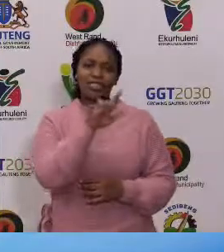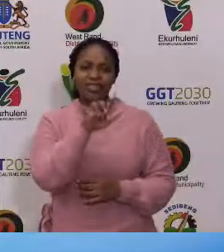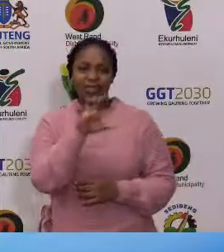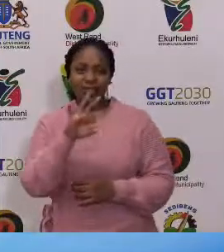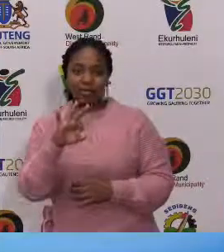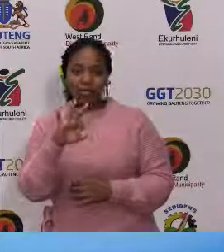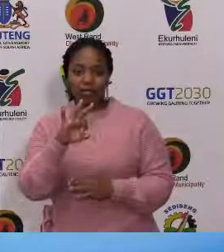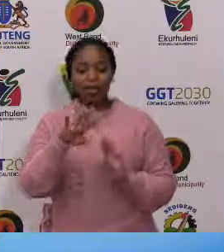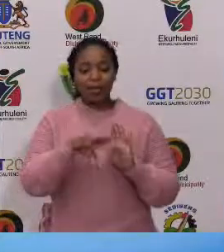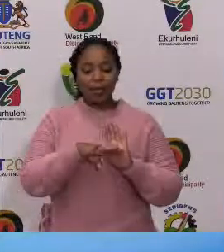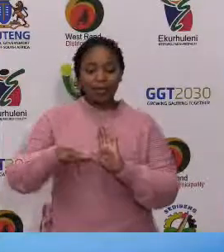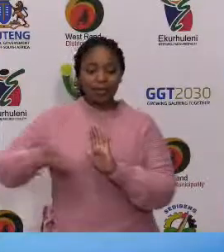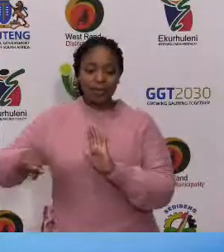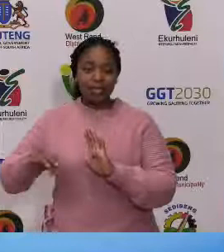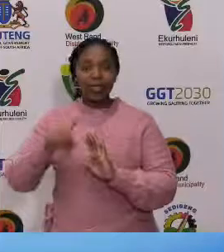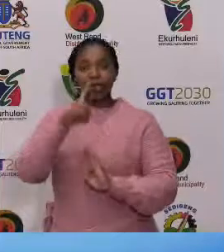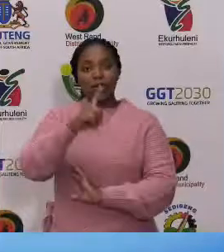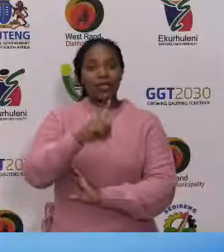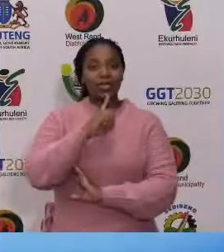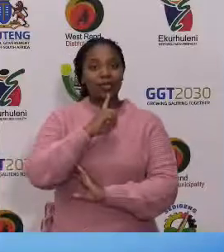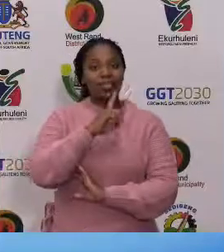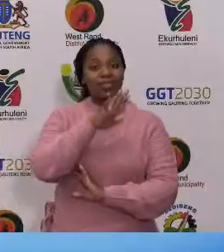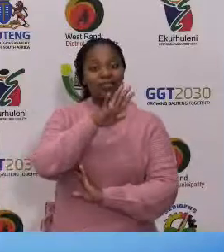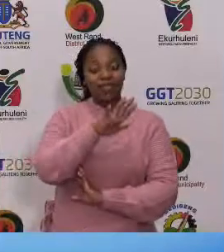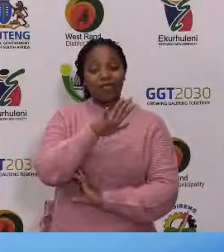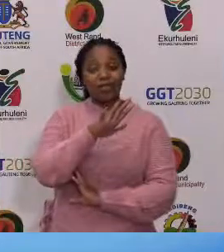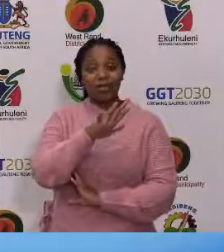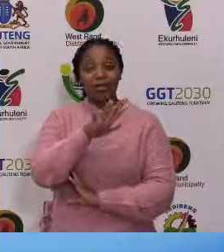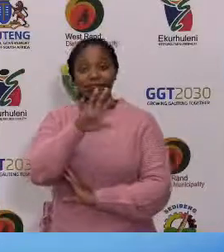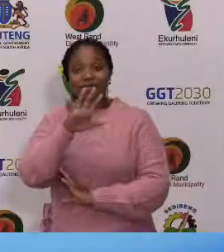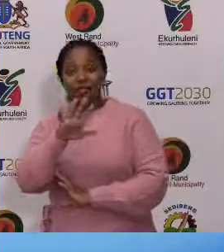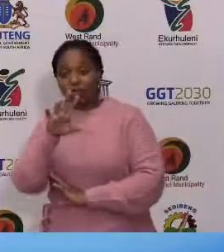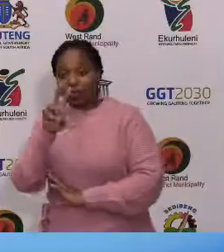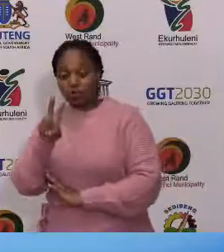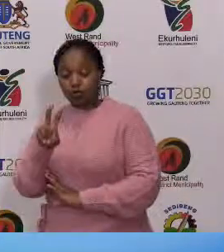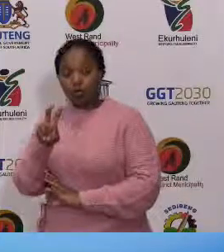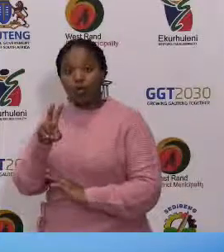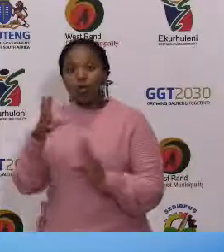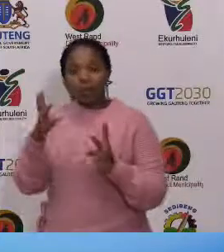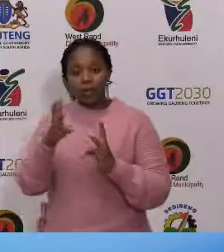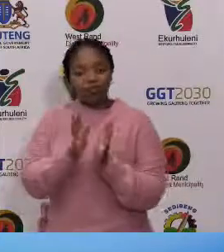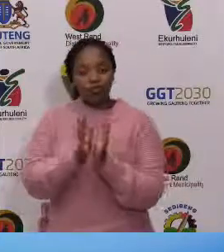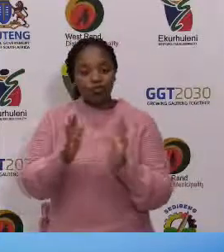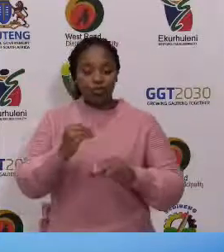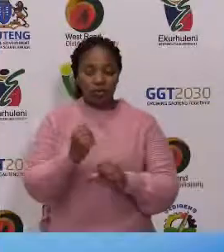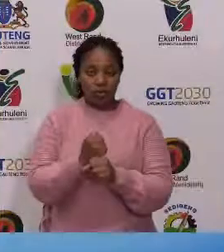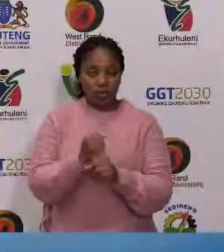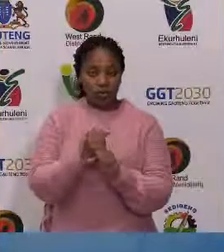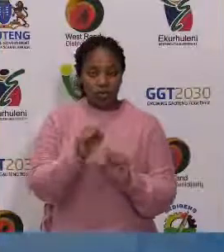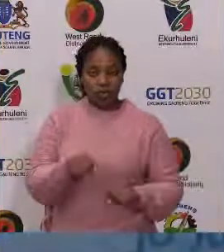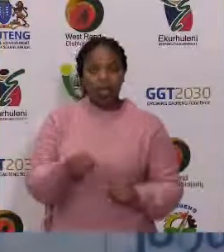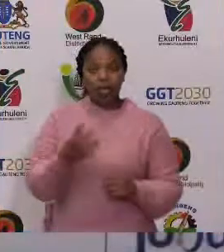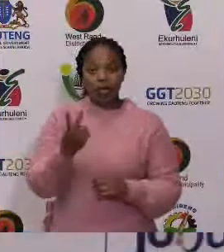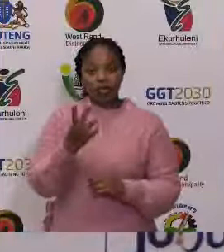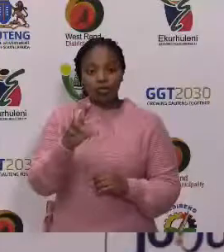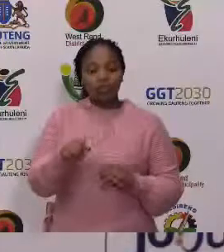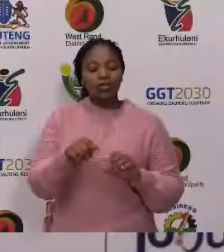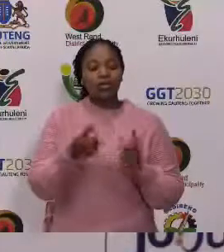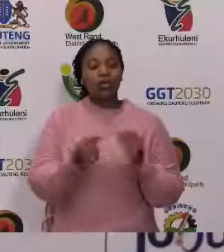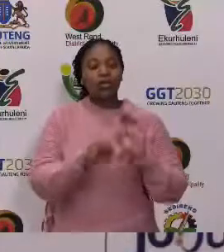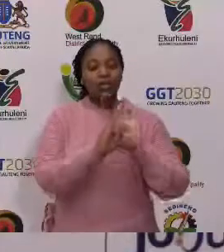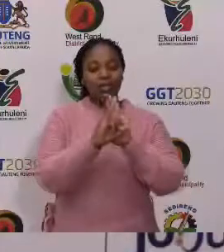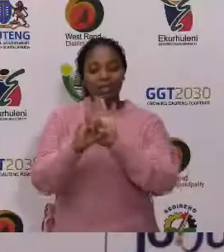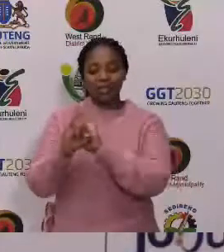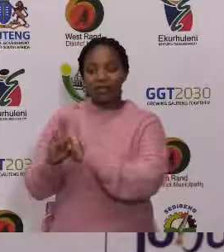beds and 1,552 general beds. We then had to do repurposing of additional identified space,